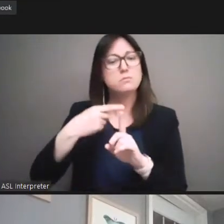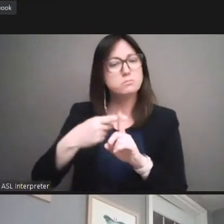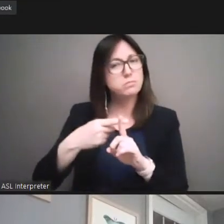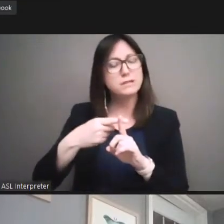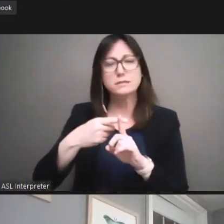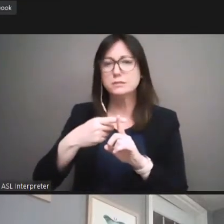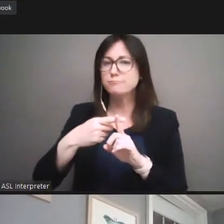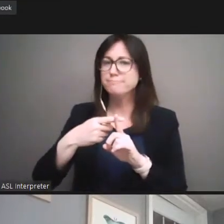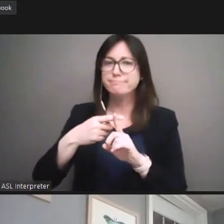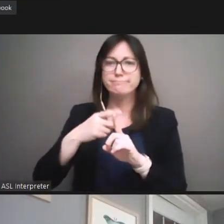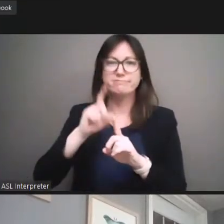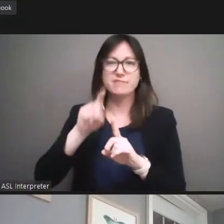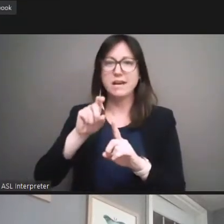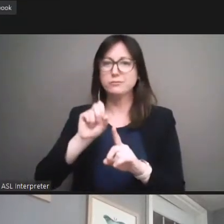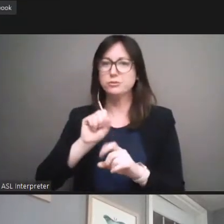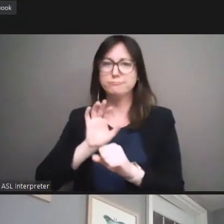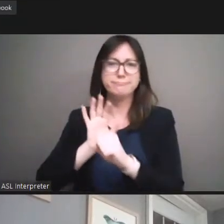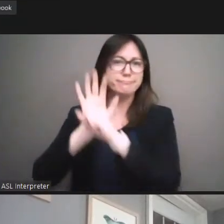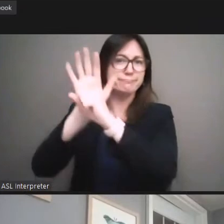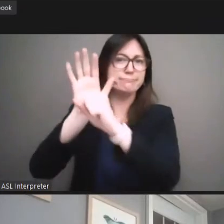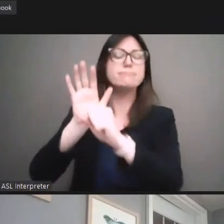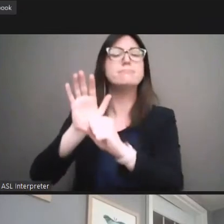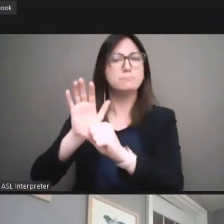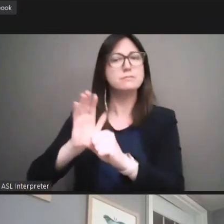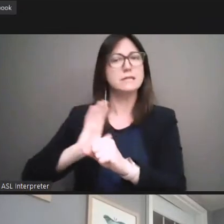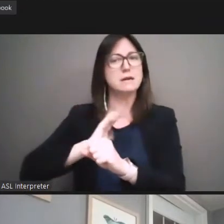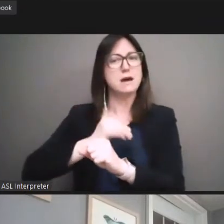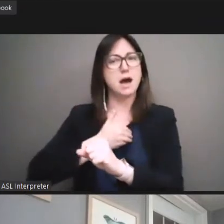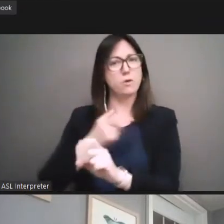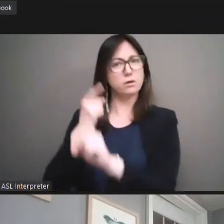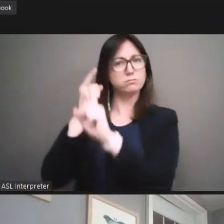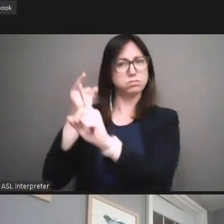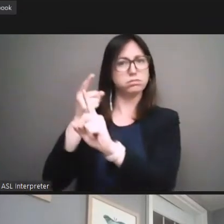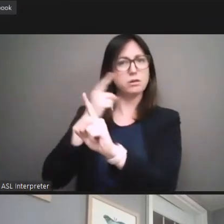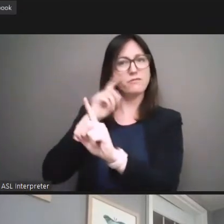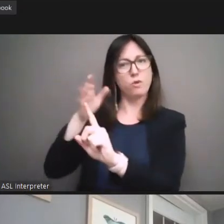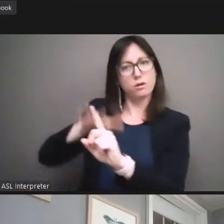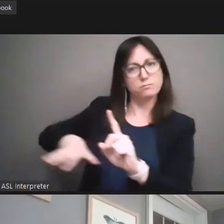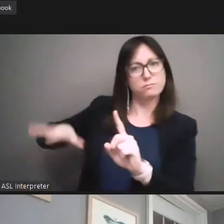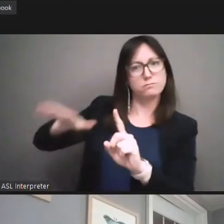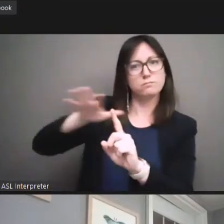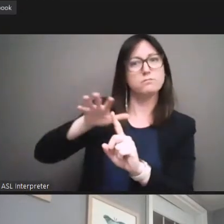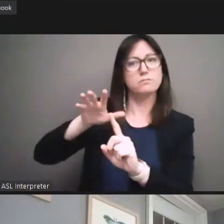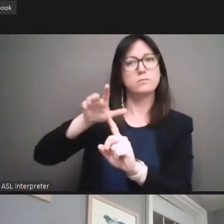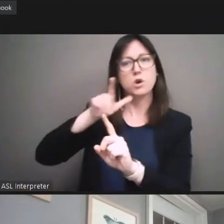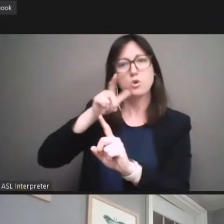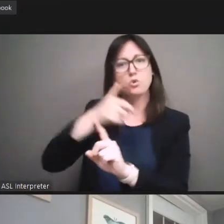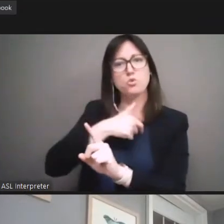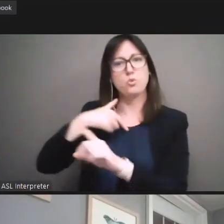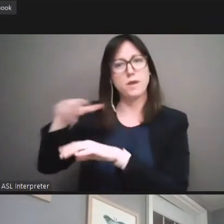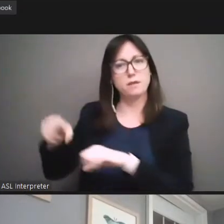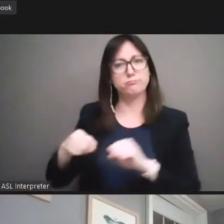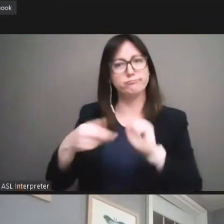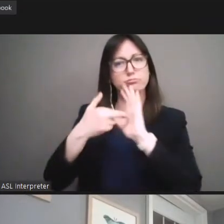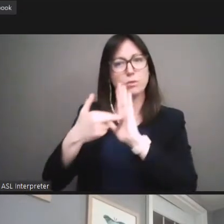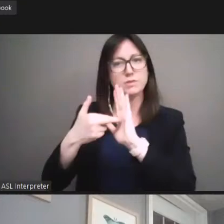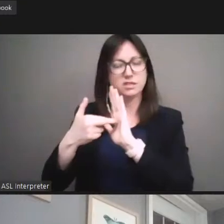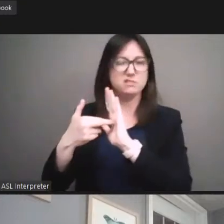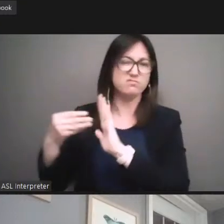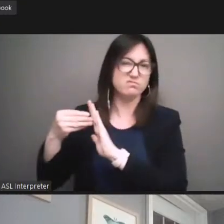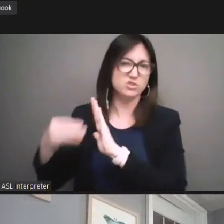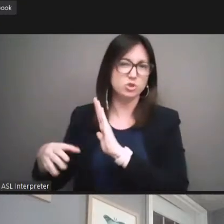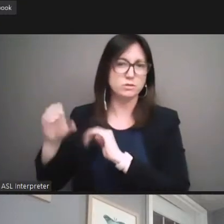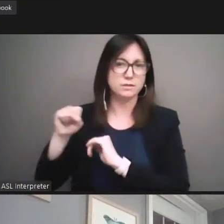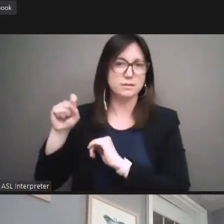the forefront the interests of the people who we were representing, right? The students of St. FX. But I think it really does